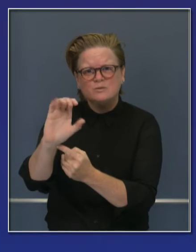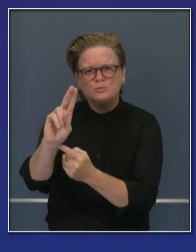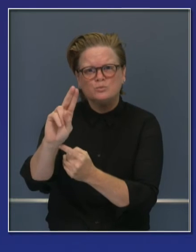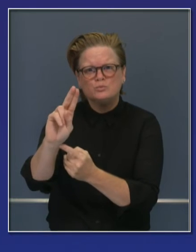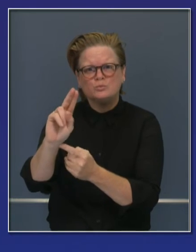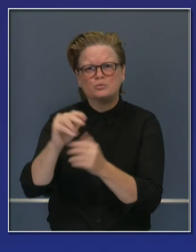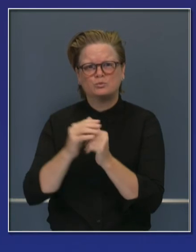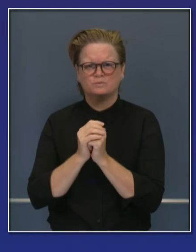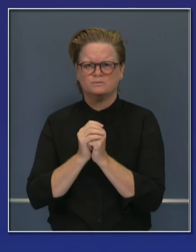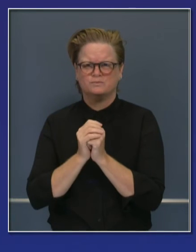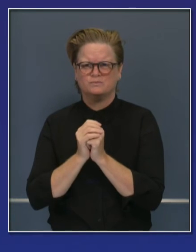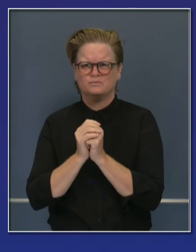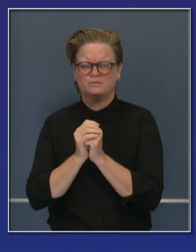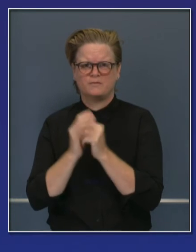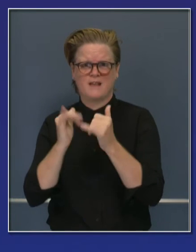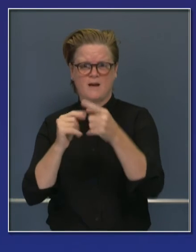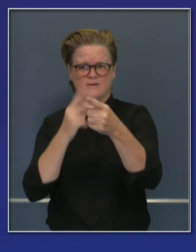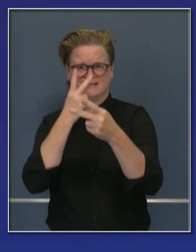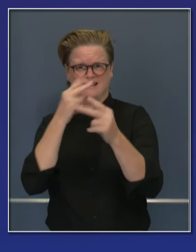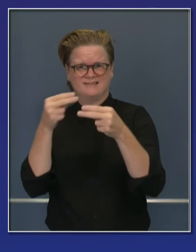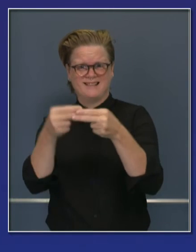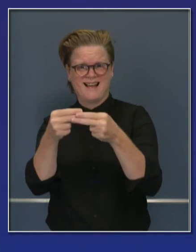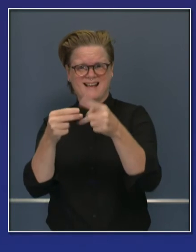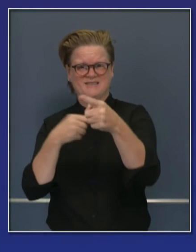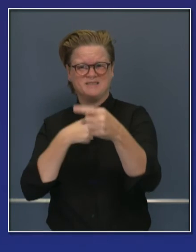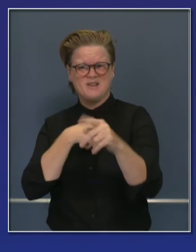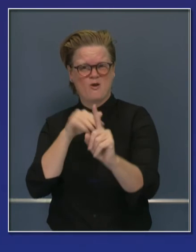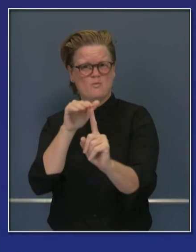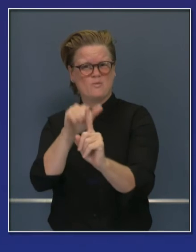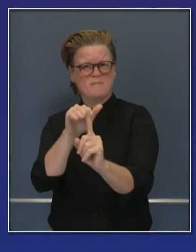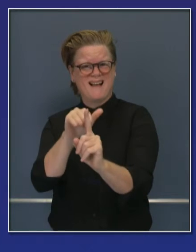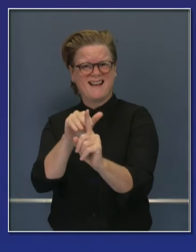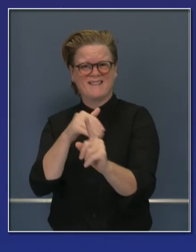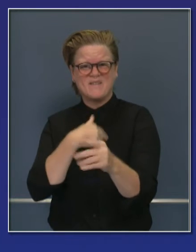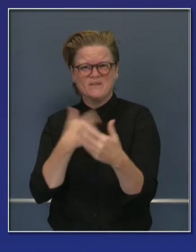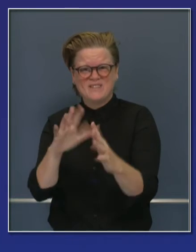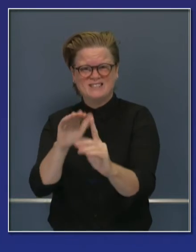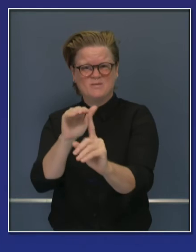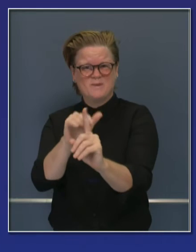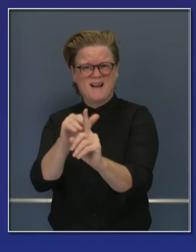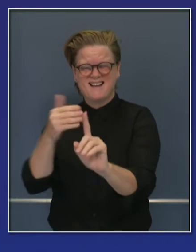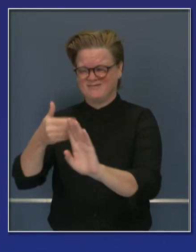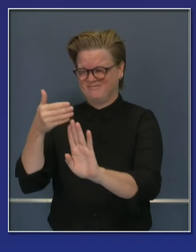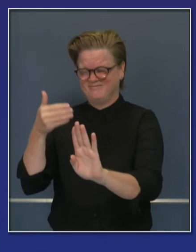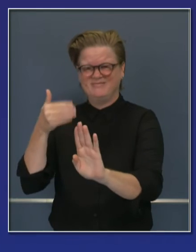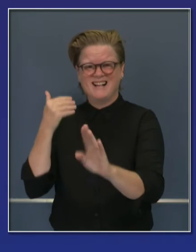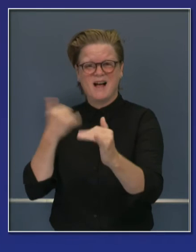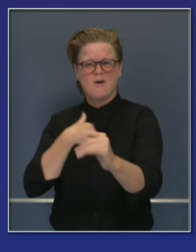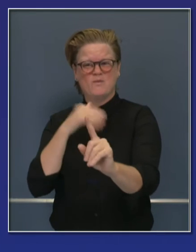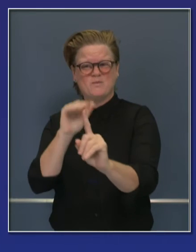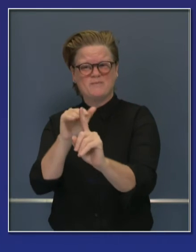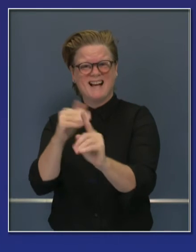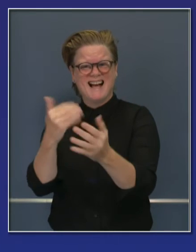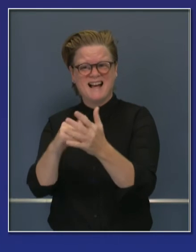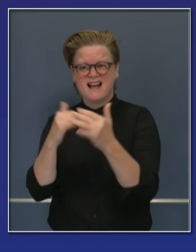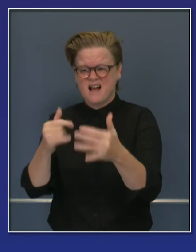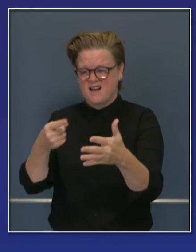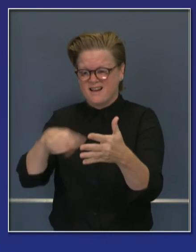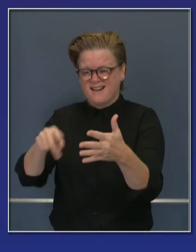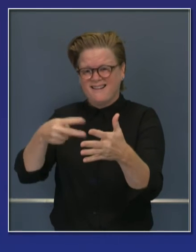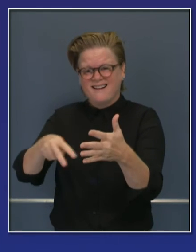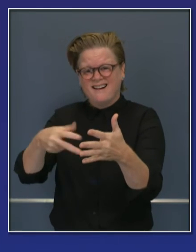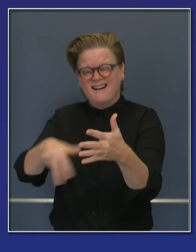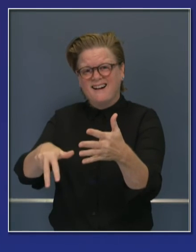we socialized last week. I'll remind you again this week and likely over the course of the next number of weeks, what we're doing